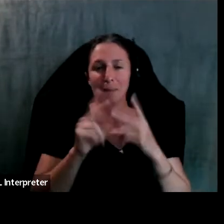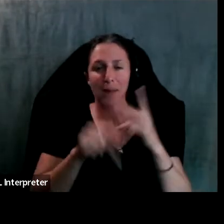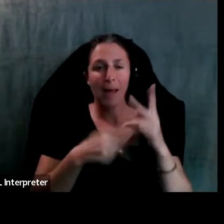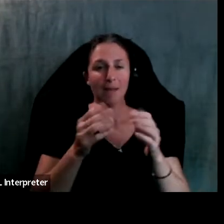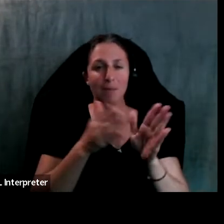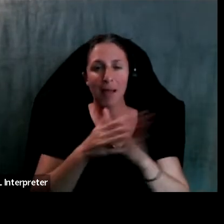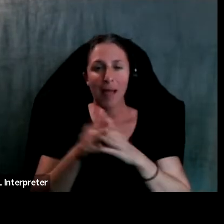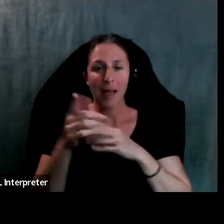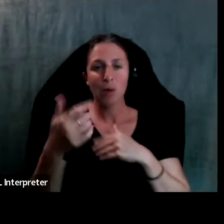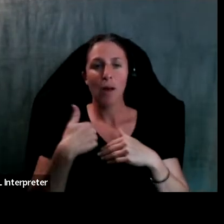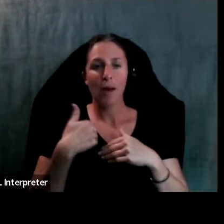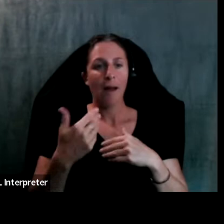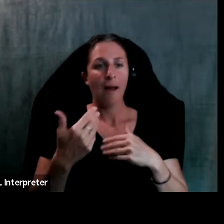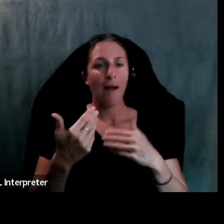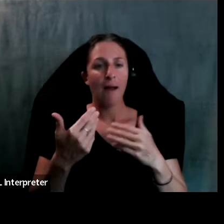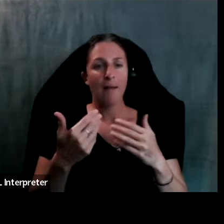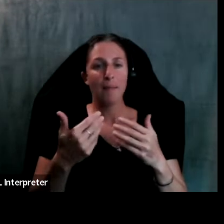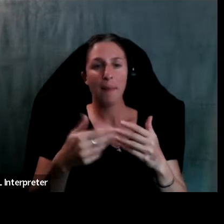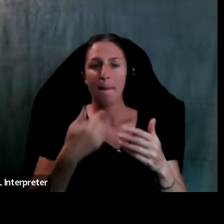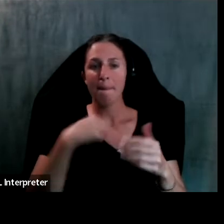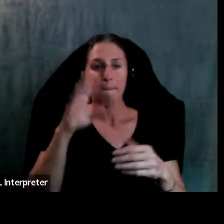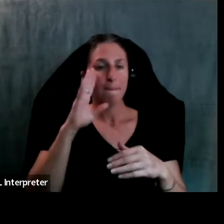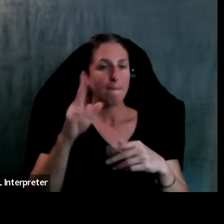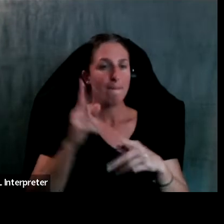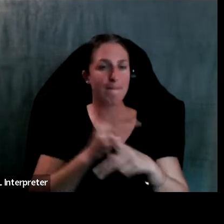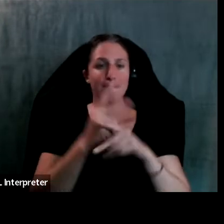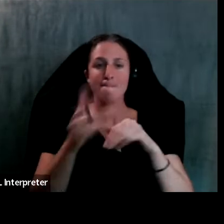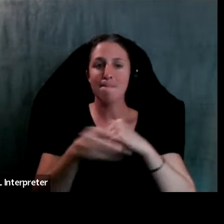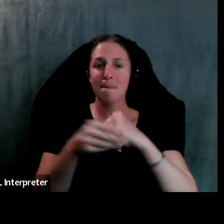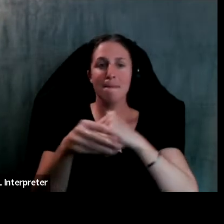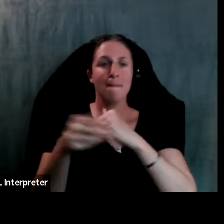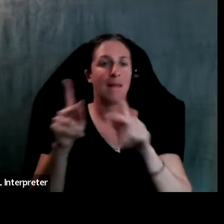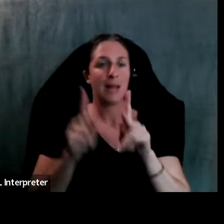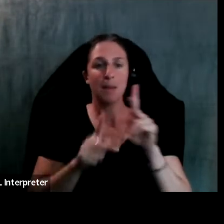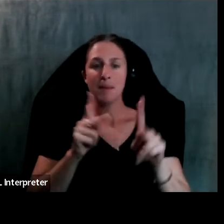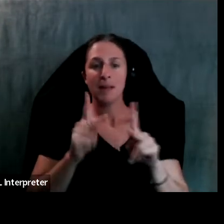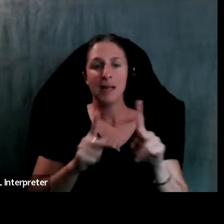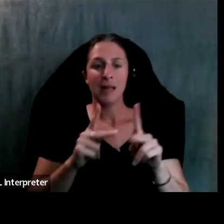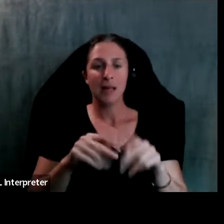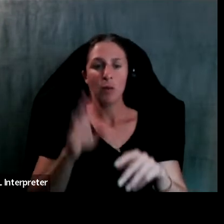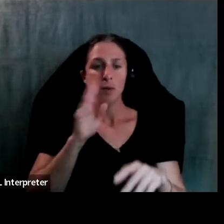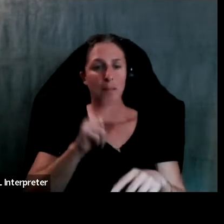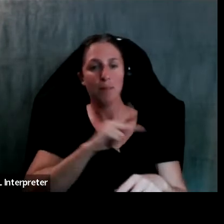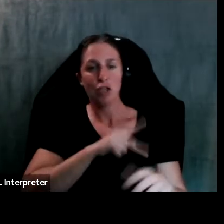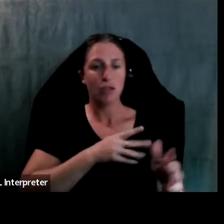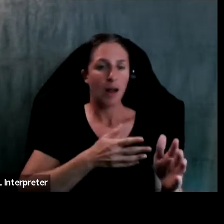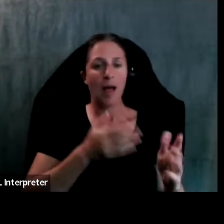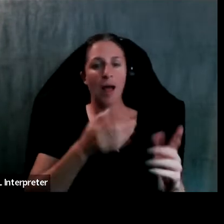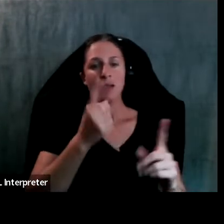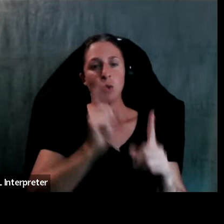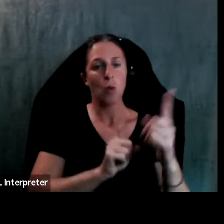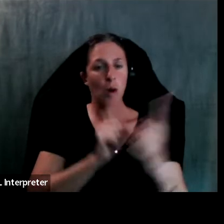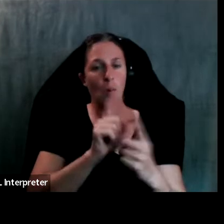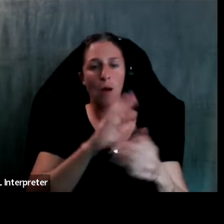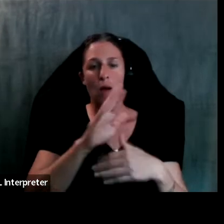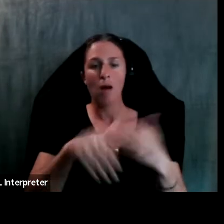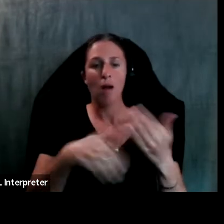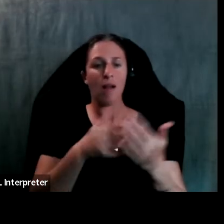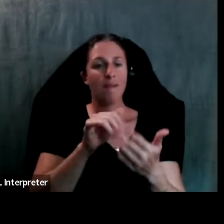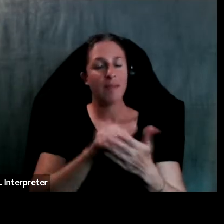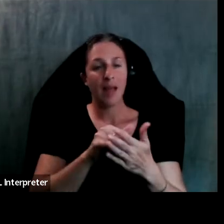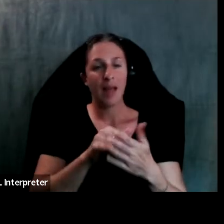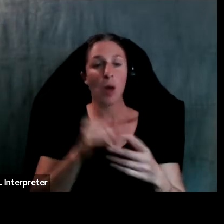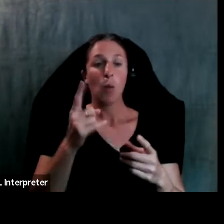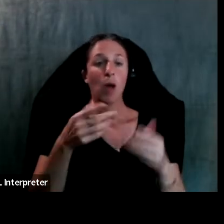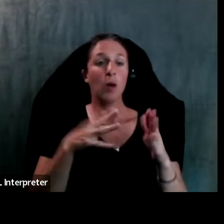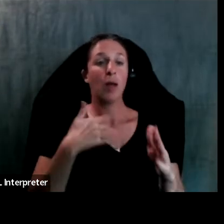we're going to just keep adding people and we're going to be personalized and one-on-one and all of that? Well, one way we